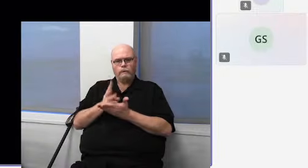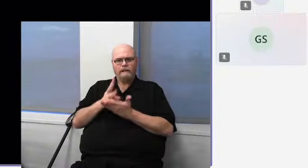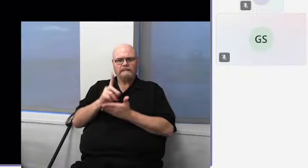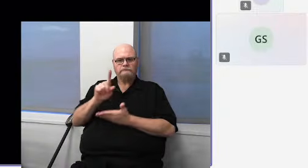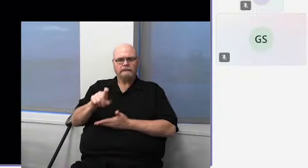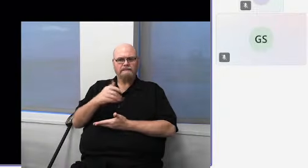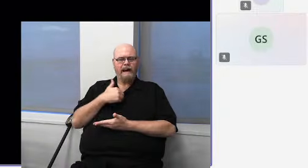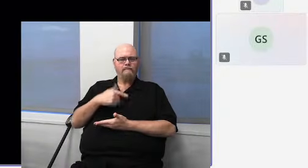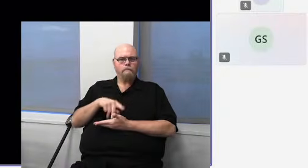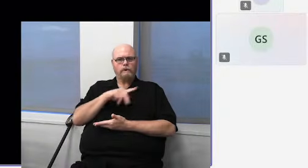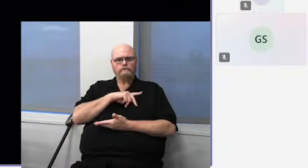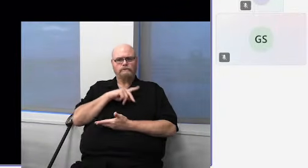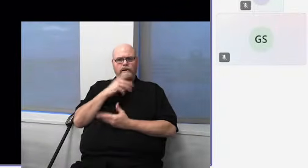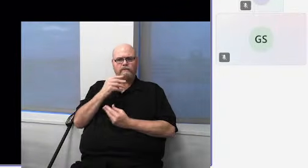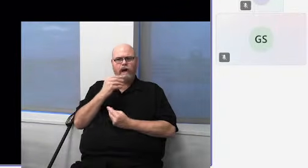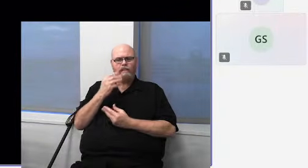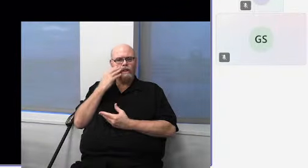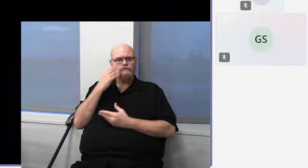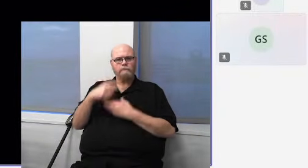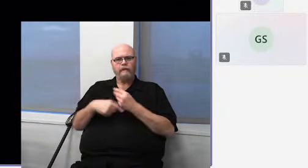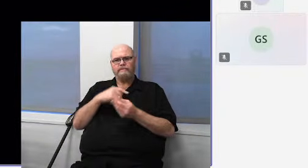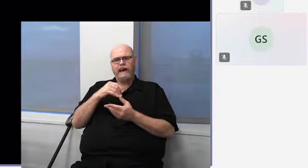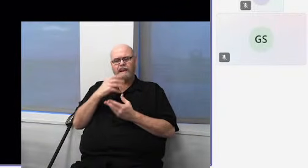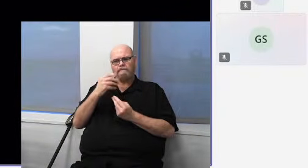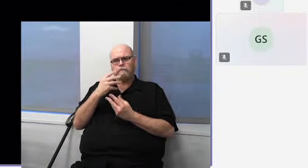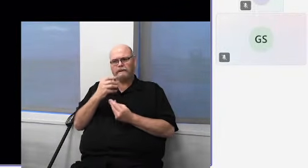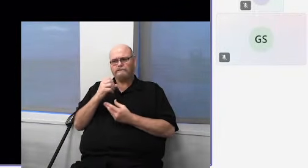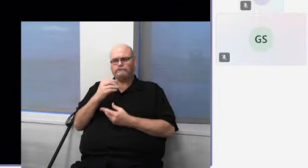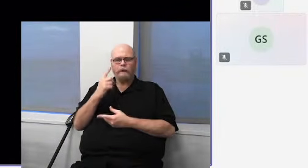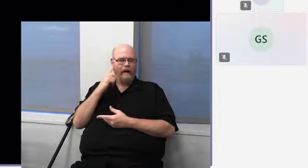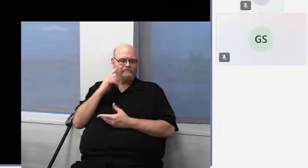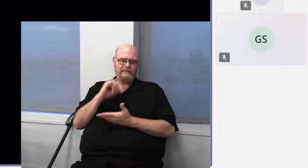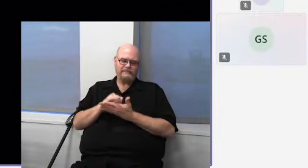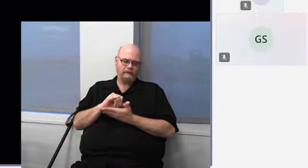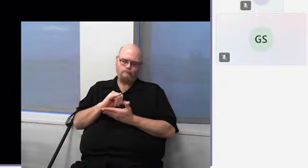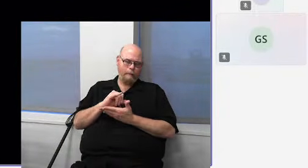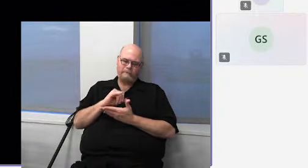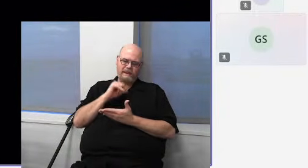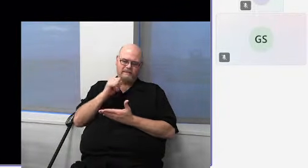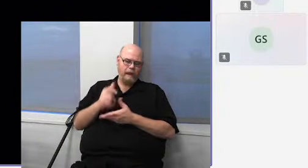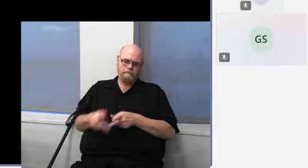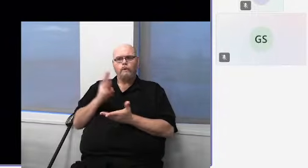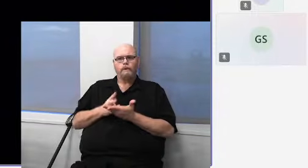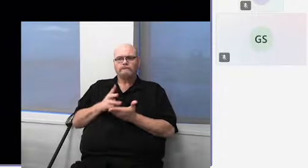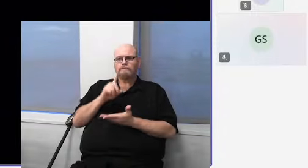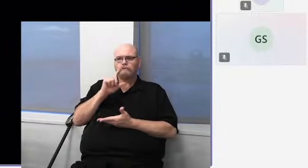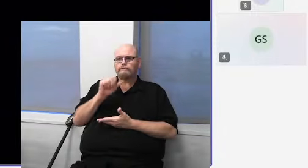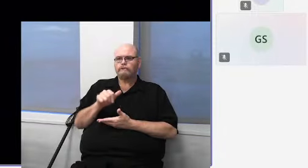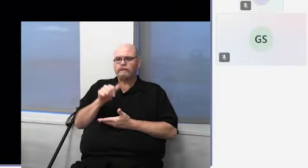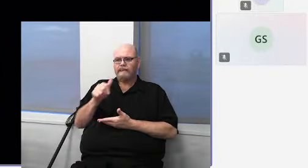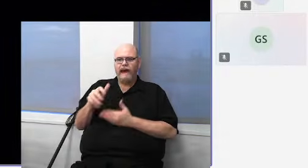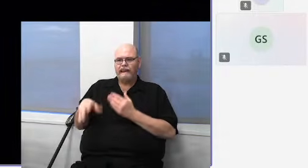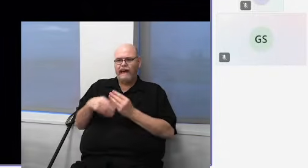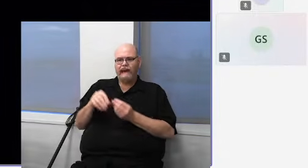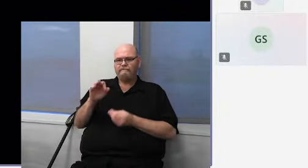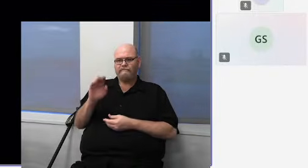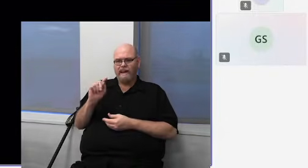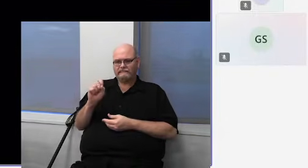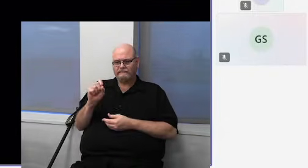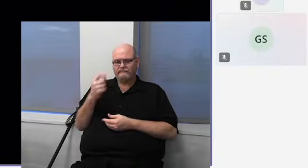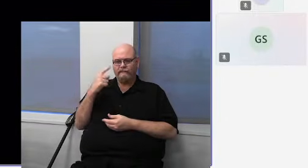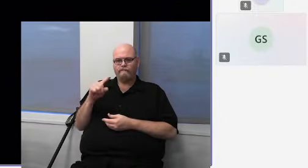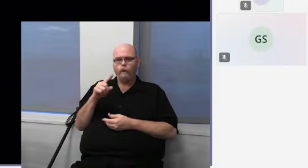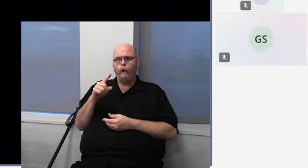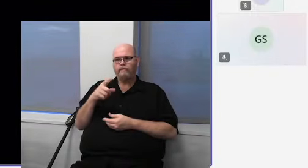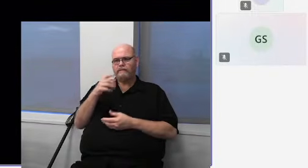witness needs to have personal knowledge of relevant information. So I think it would be inadmissible testimony. A non-witness should not add